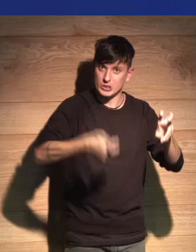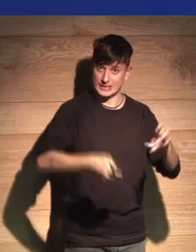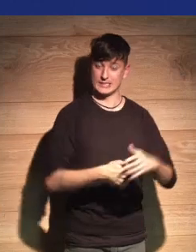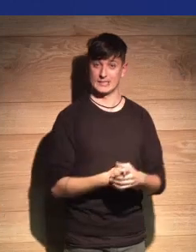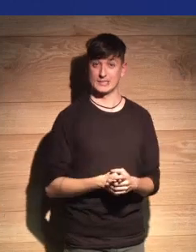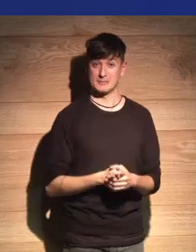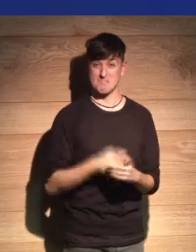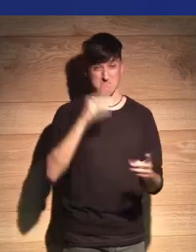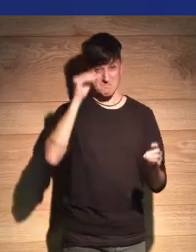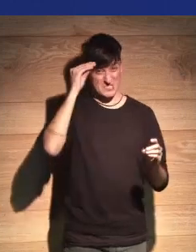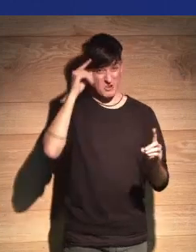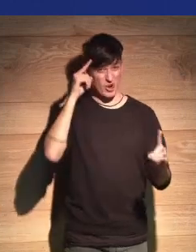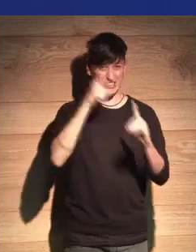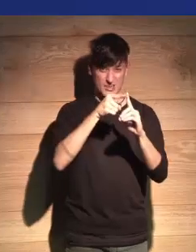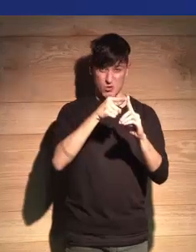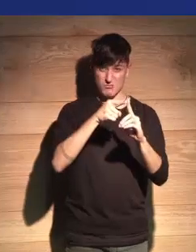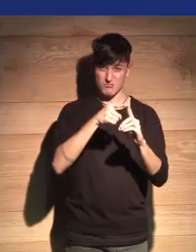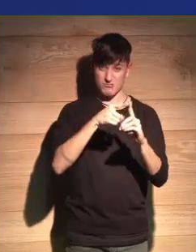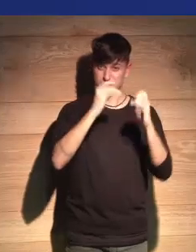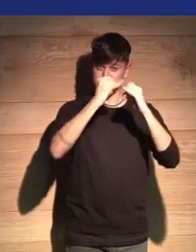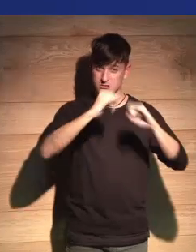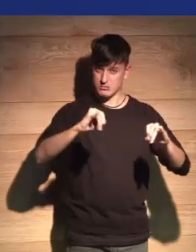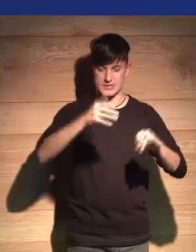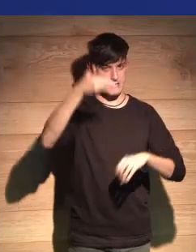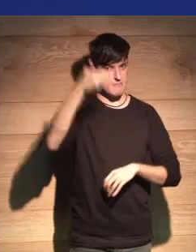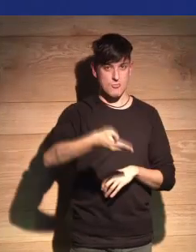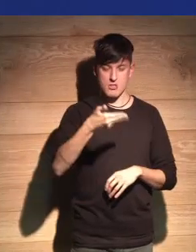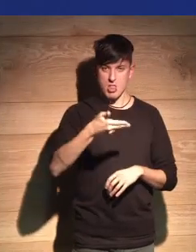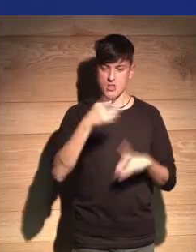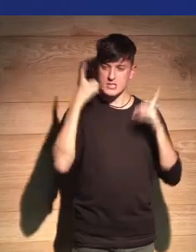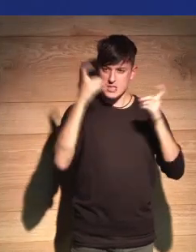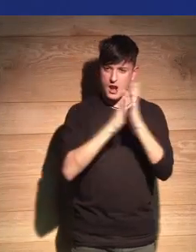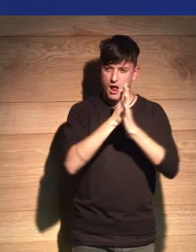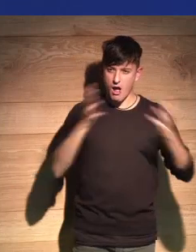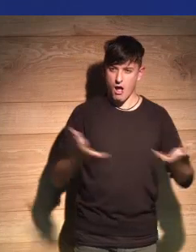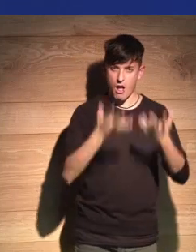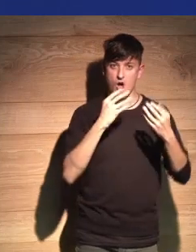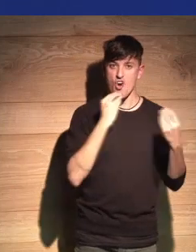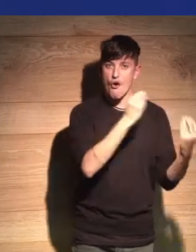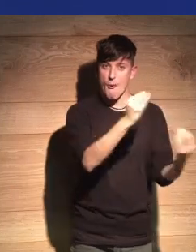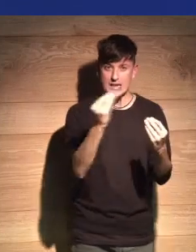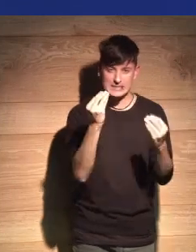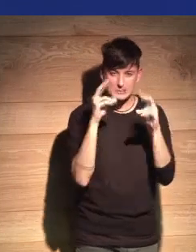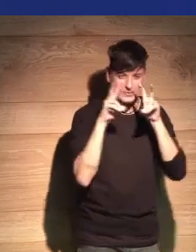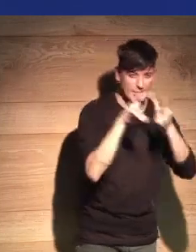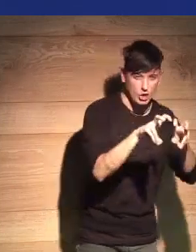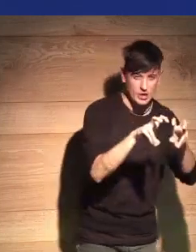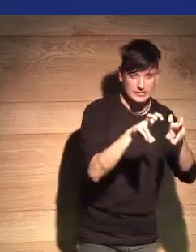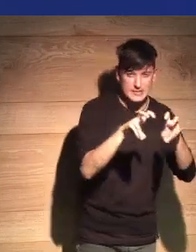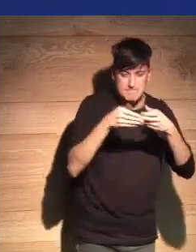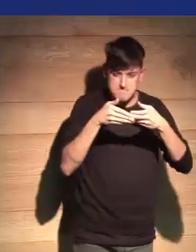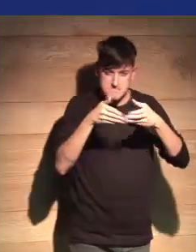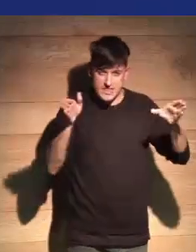case. So I'm very happy to hear that. The objective of this event is to try and